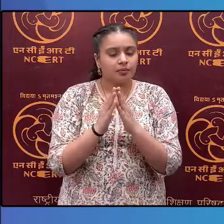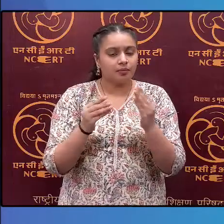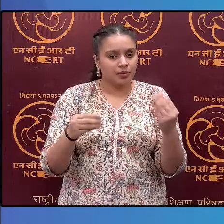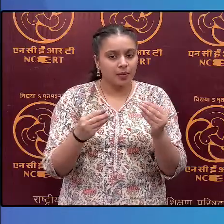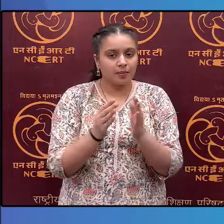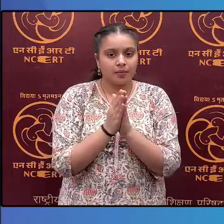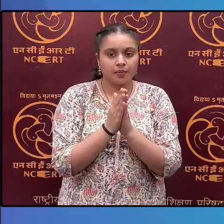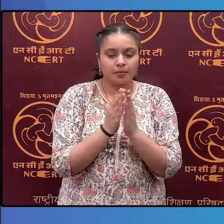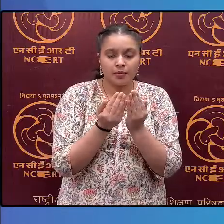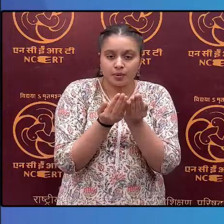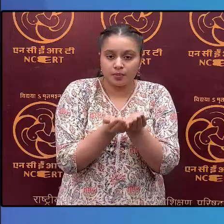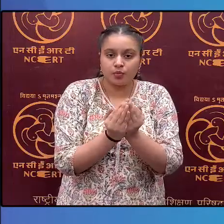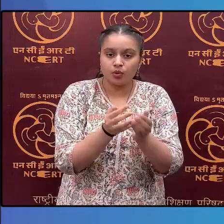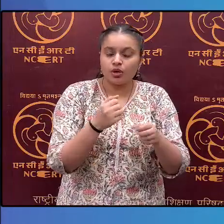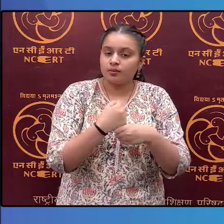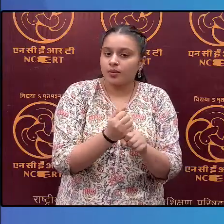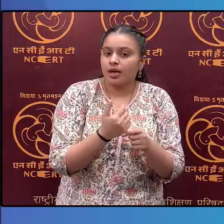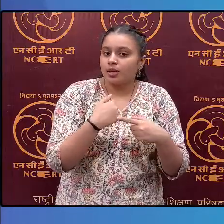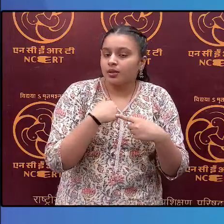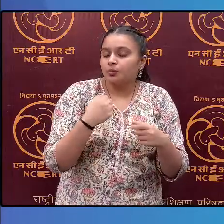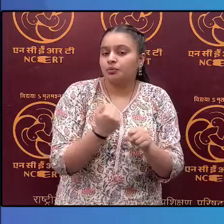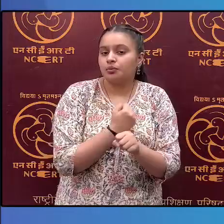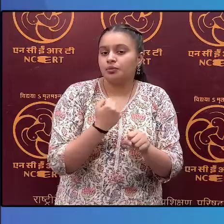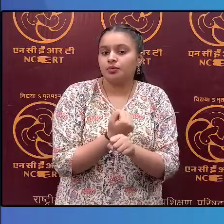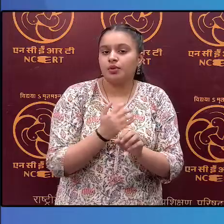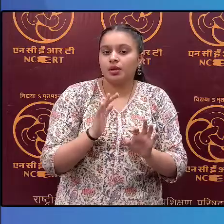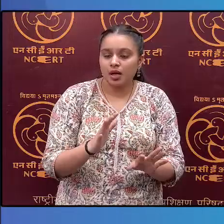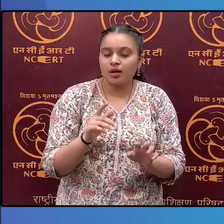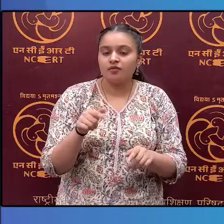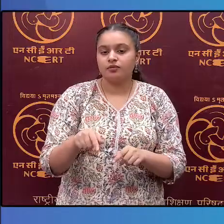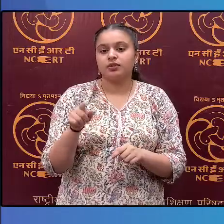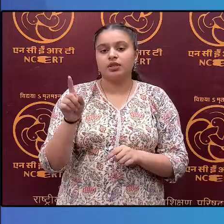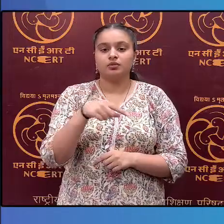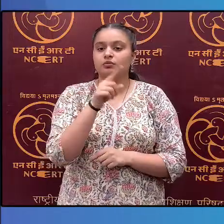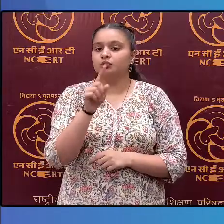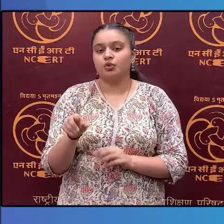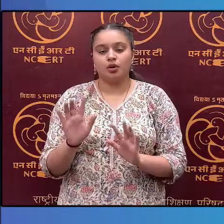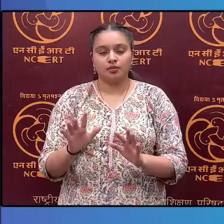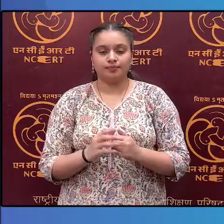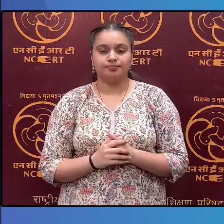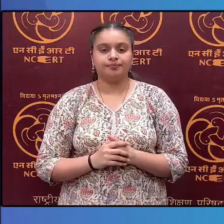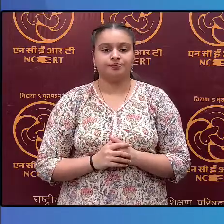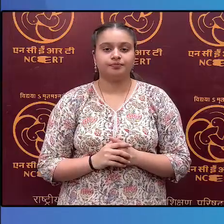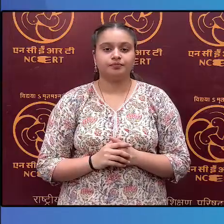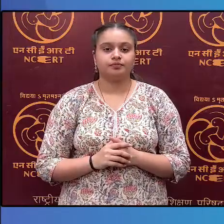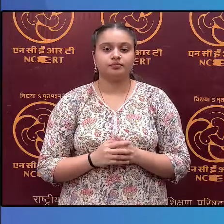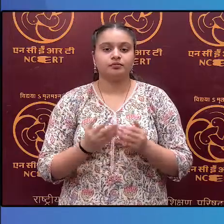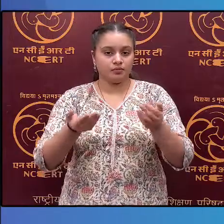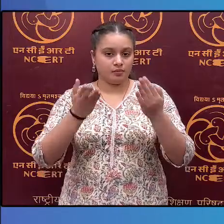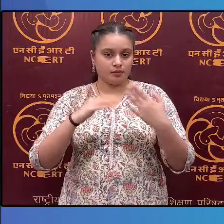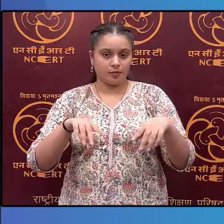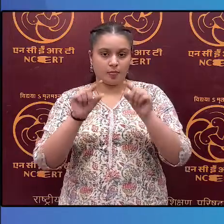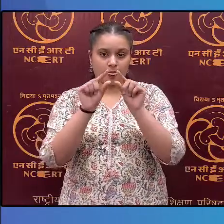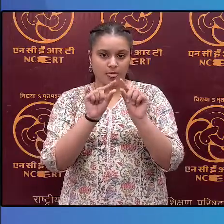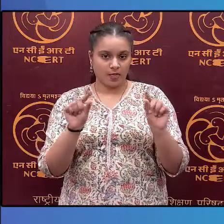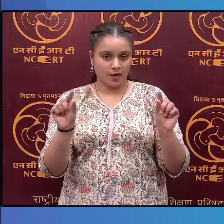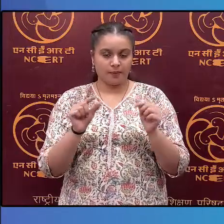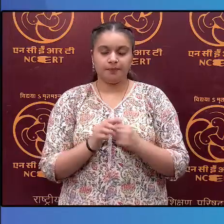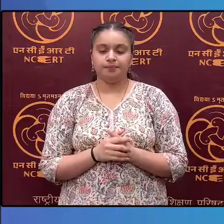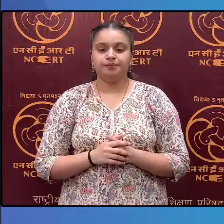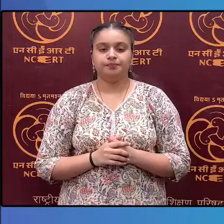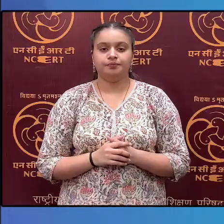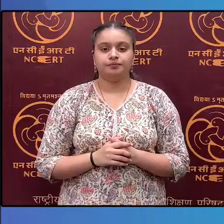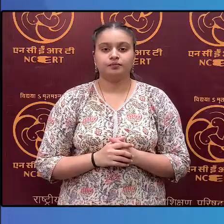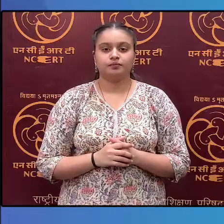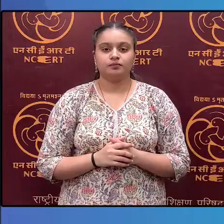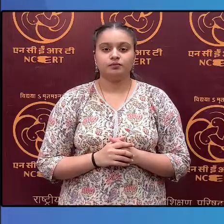the boy is overturning the paper boat, which is not a good thing. Okay, next statement we